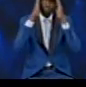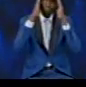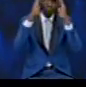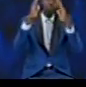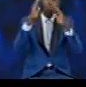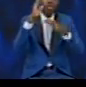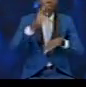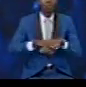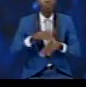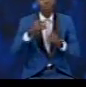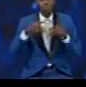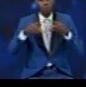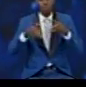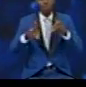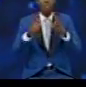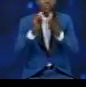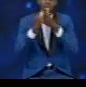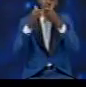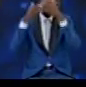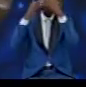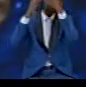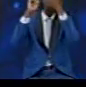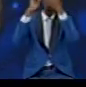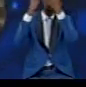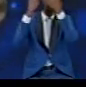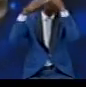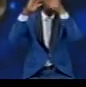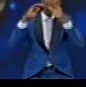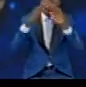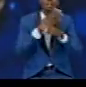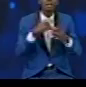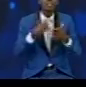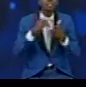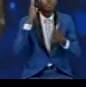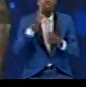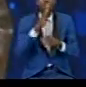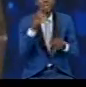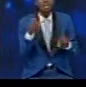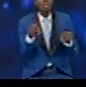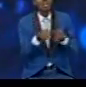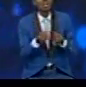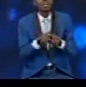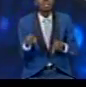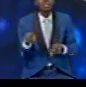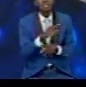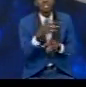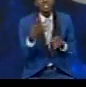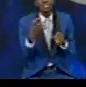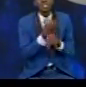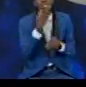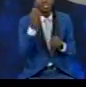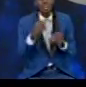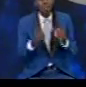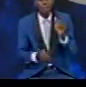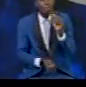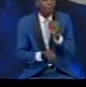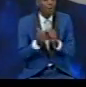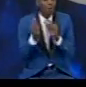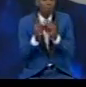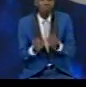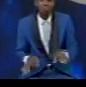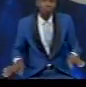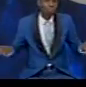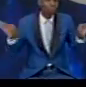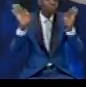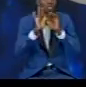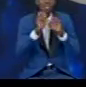the way that leads to heaven. And it will be like, you know, they take the precious thing, the gift and